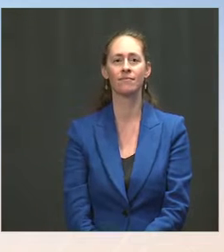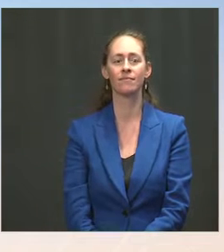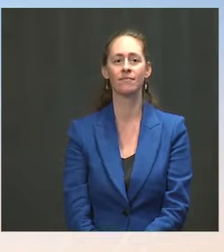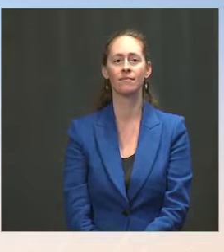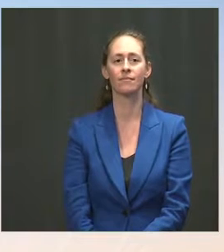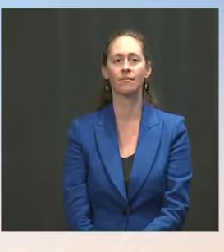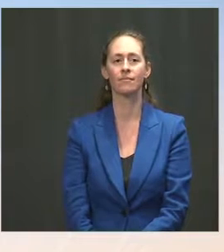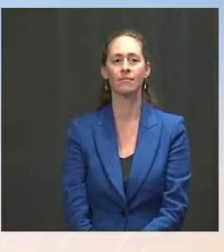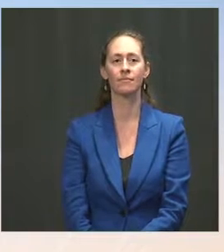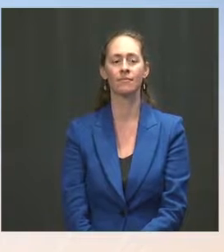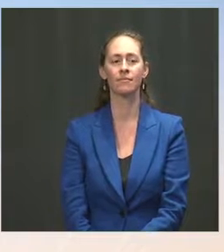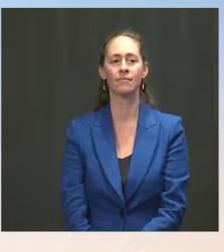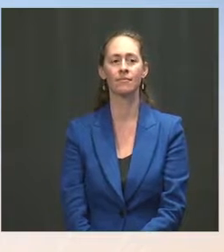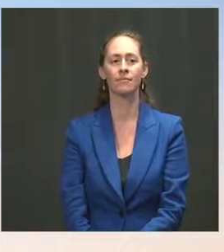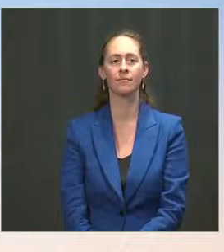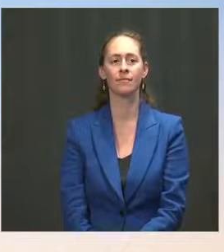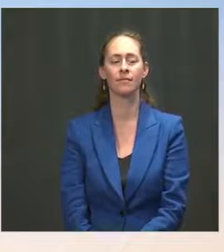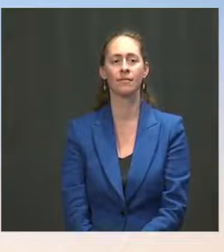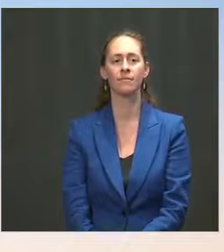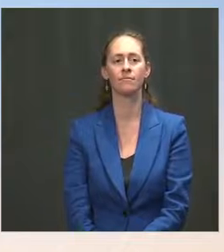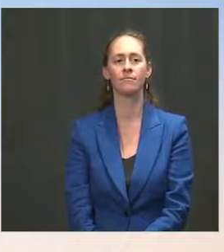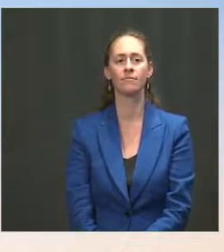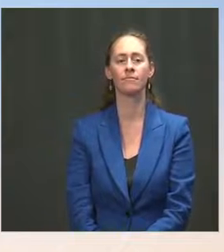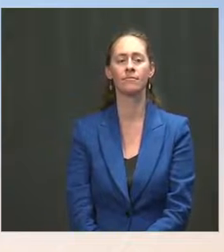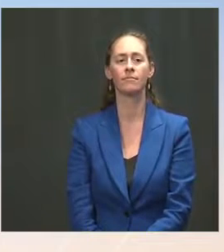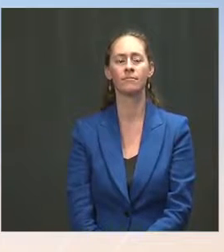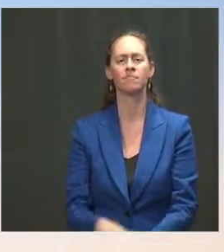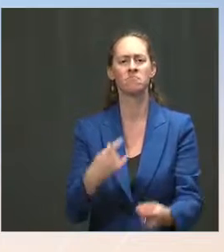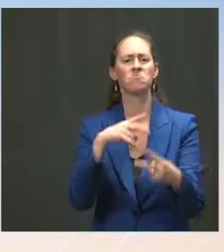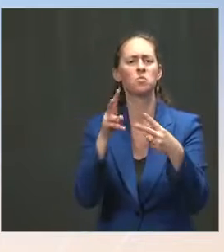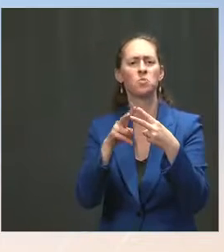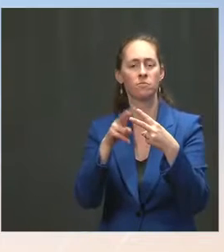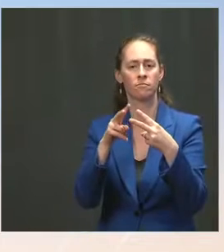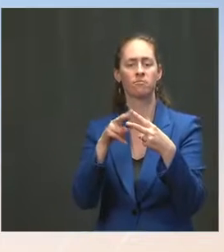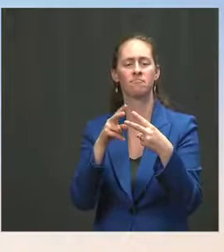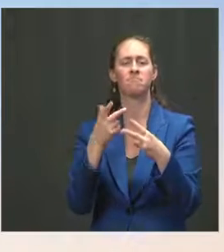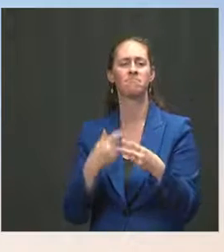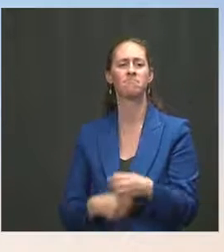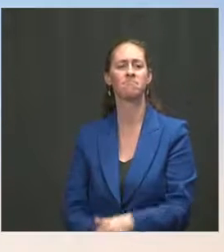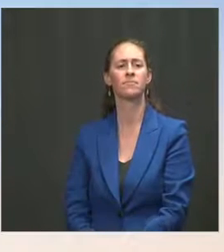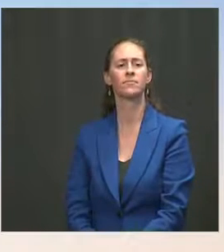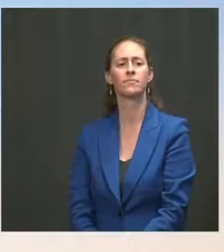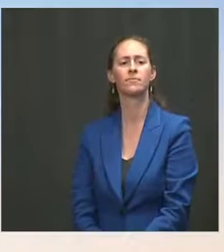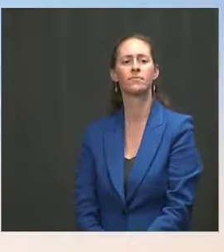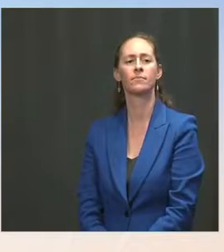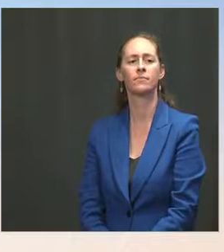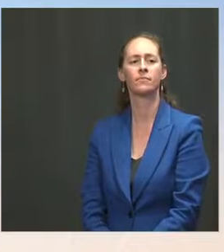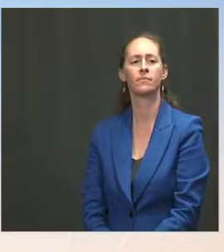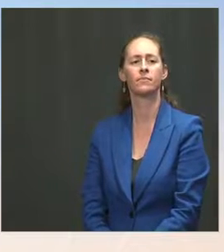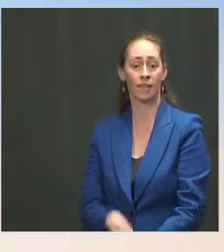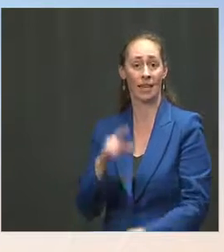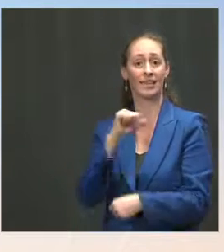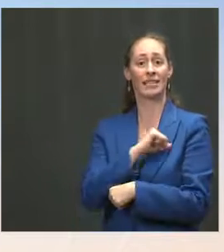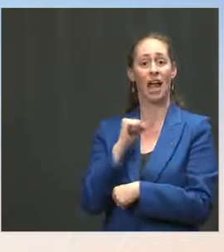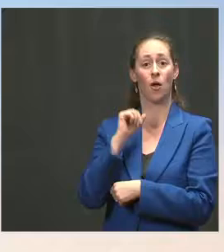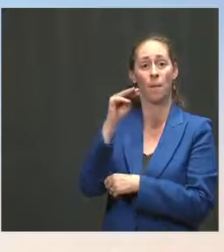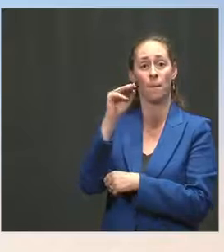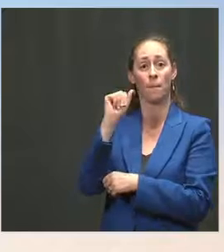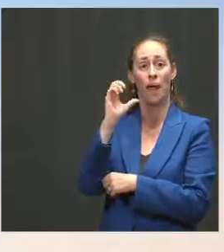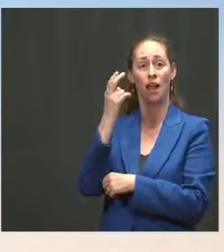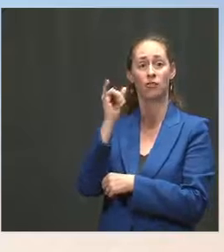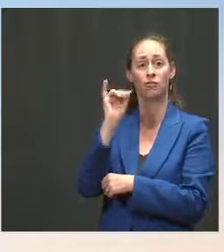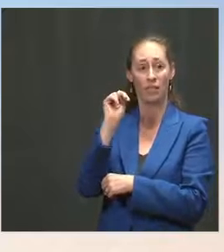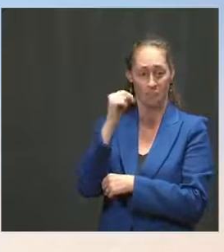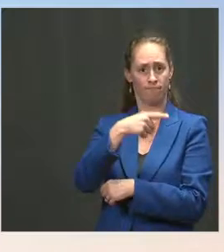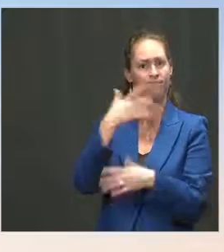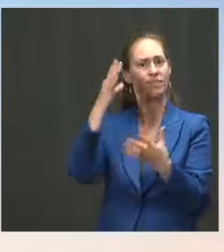one foreign policy. Domestically, you may have seen the statement put out by Senator Joe Manchin in regards to the $3.5 trillion so-called